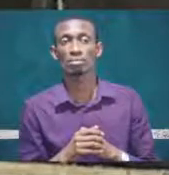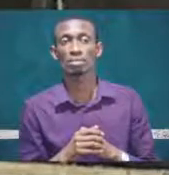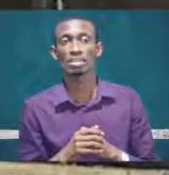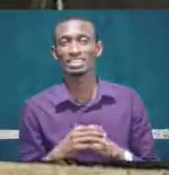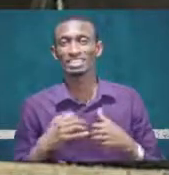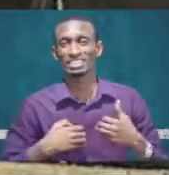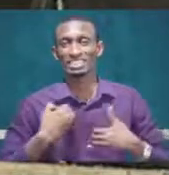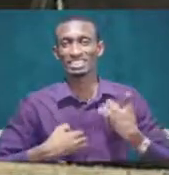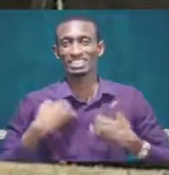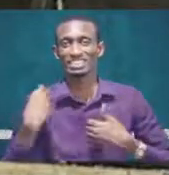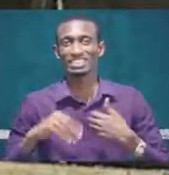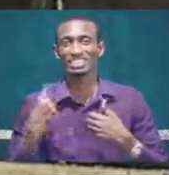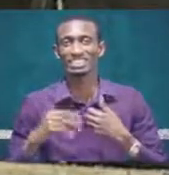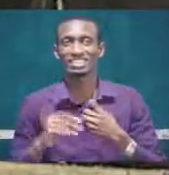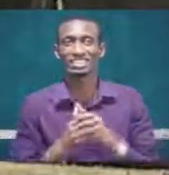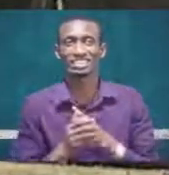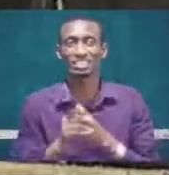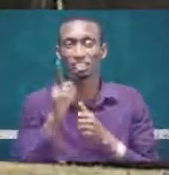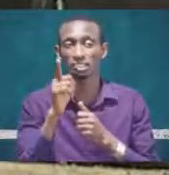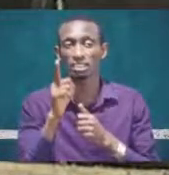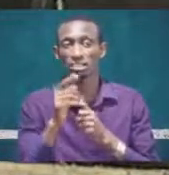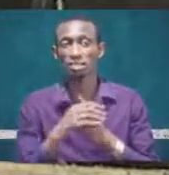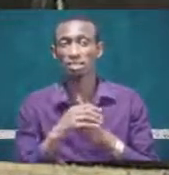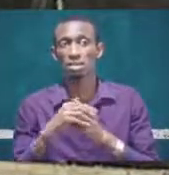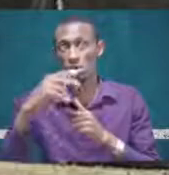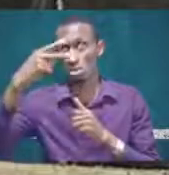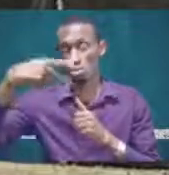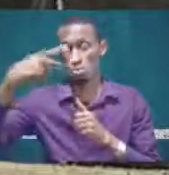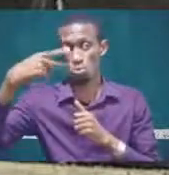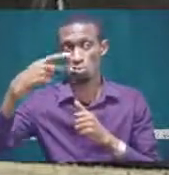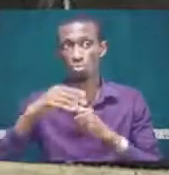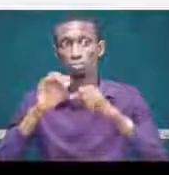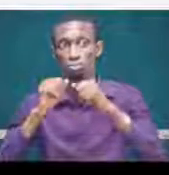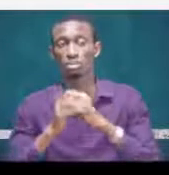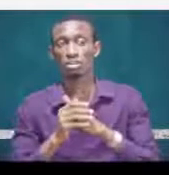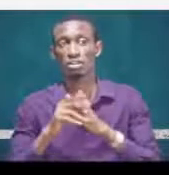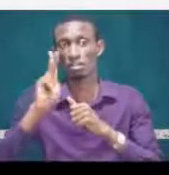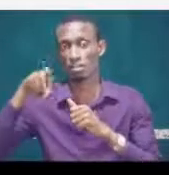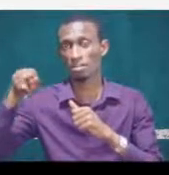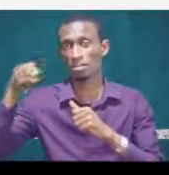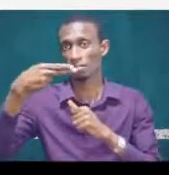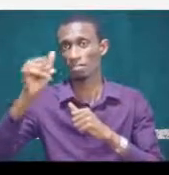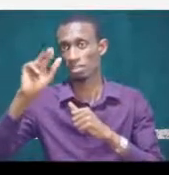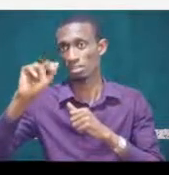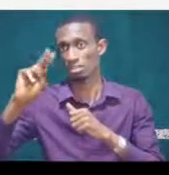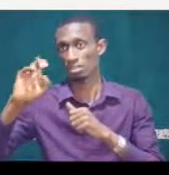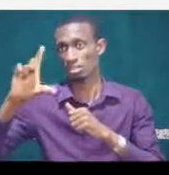interesting part is that all these can code for phenyl alanine. Can you check that?